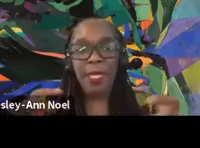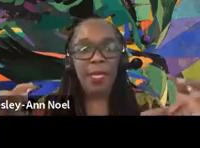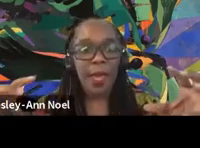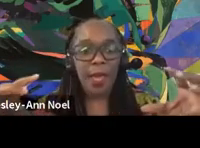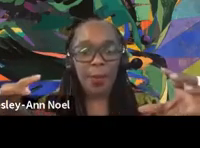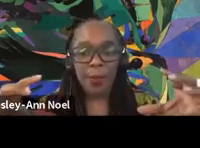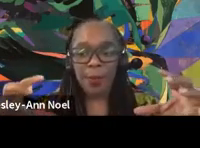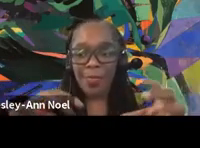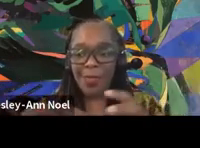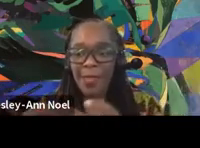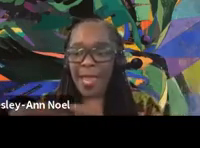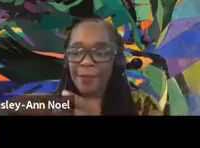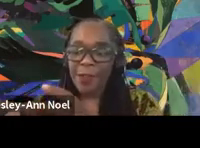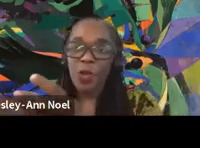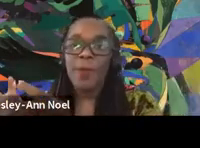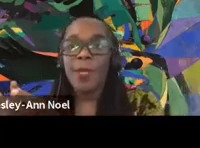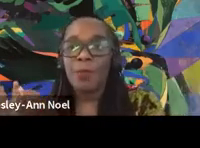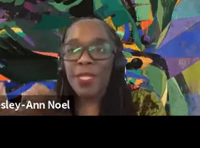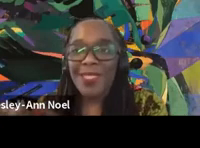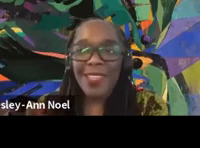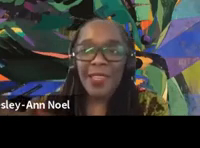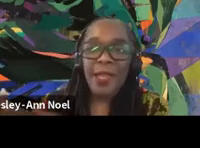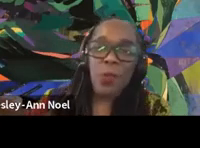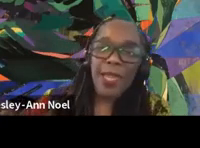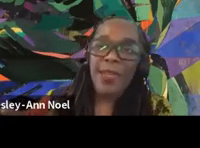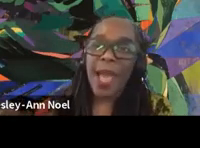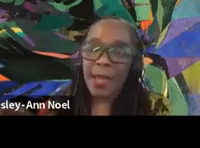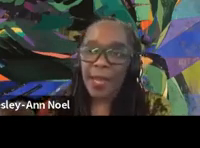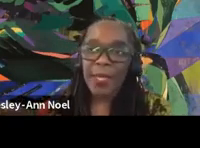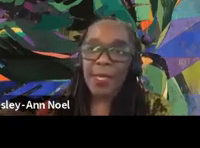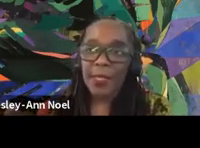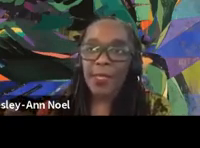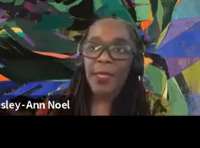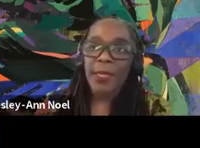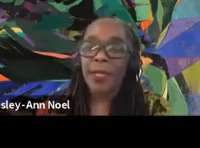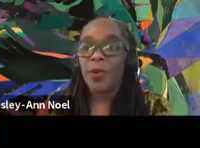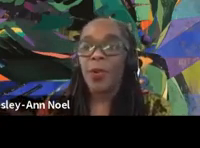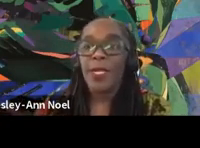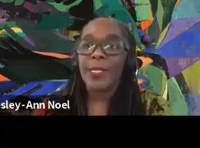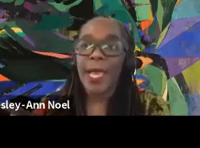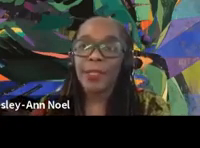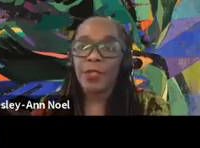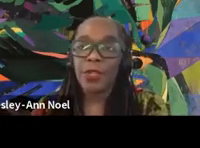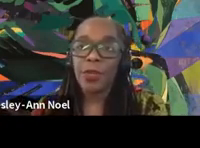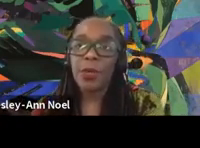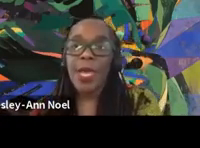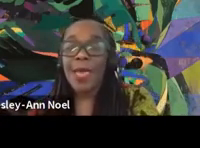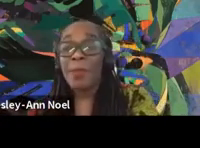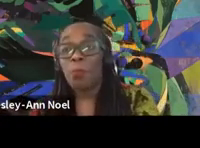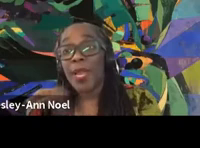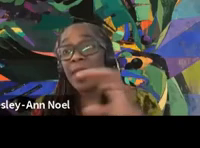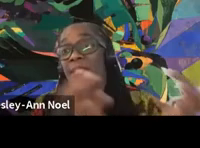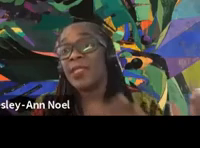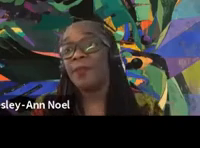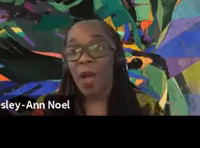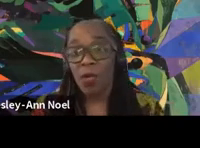might be kind of normally pristinely away in an academic center, you know, or a design studio, and